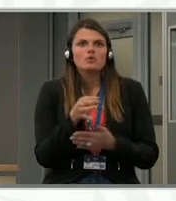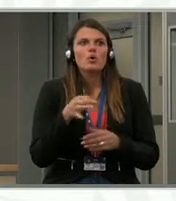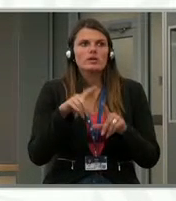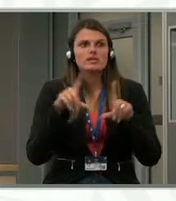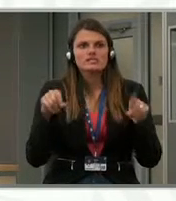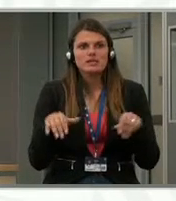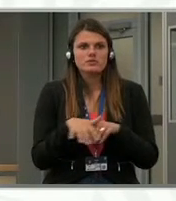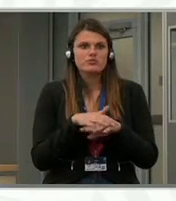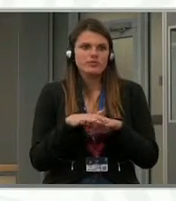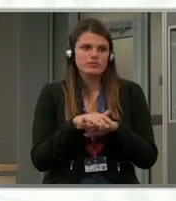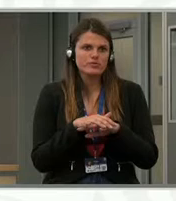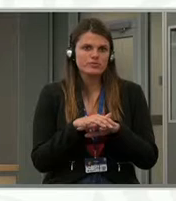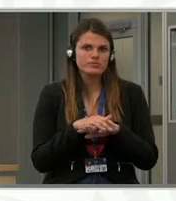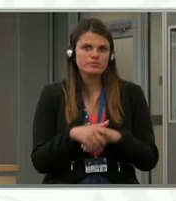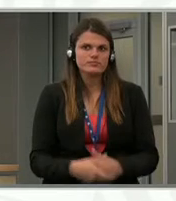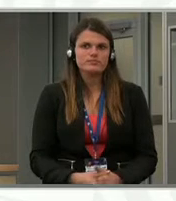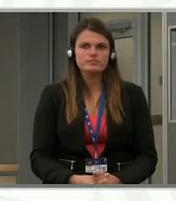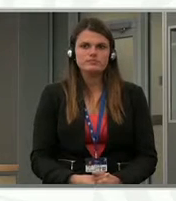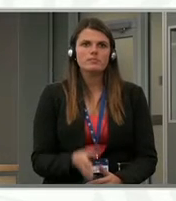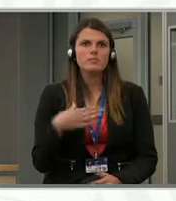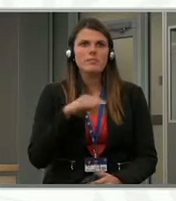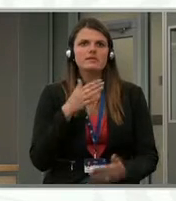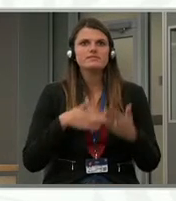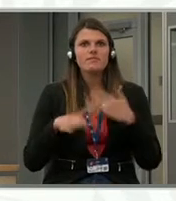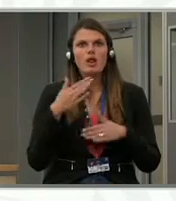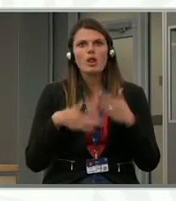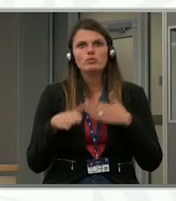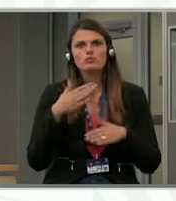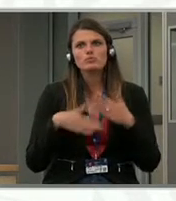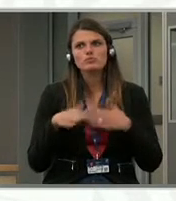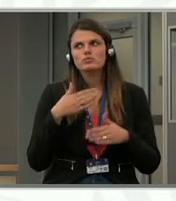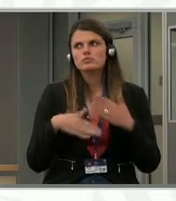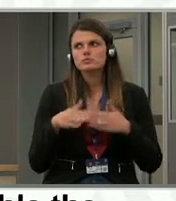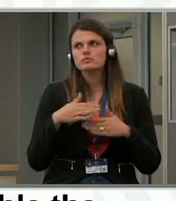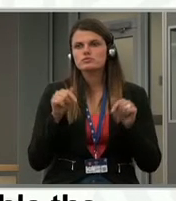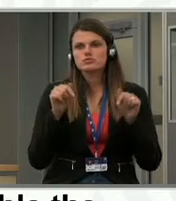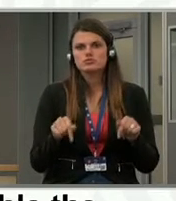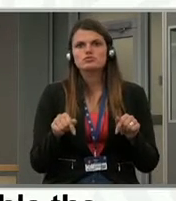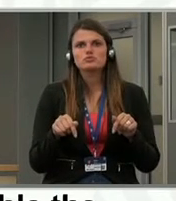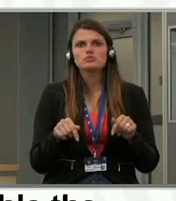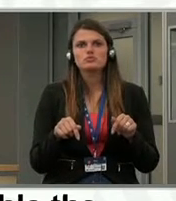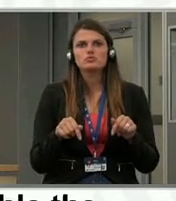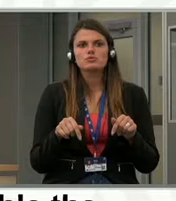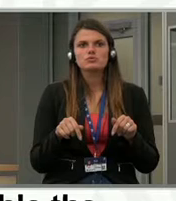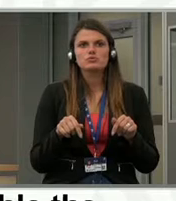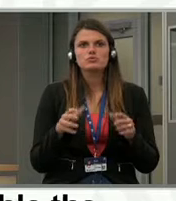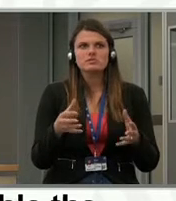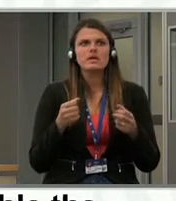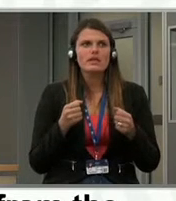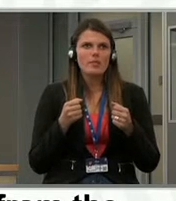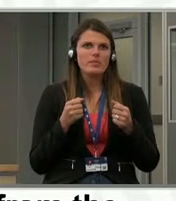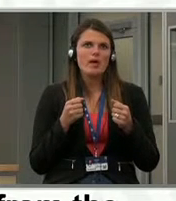the fullest extent possible the recommendations that will come out from the UN